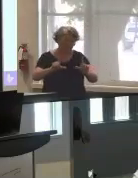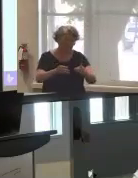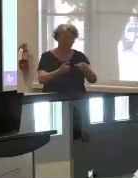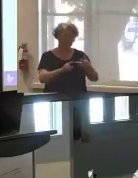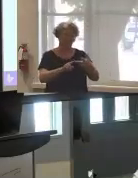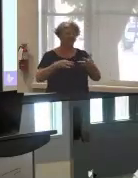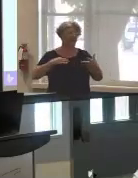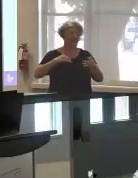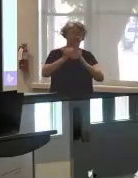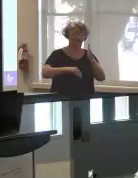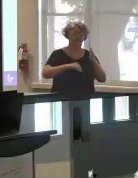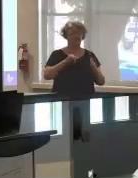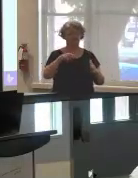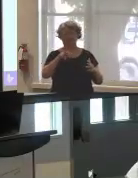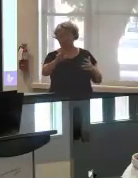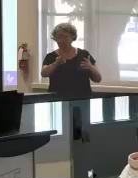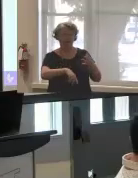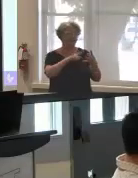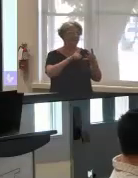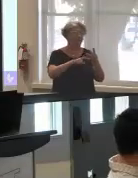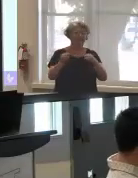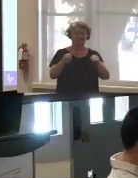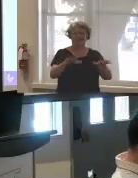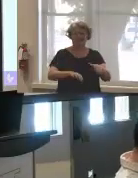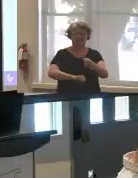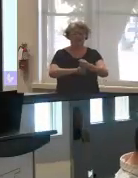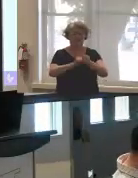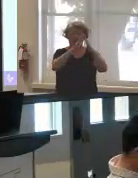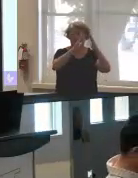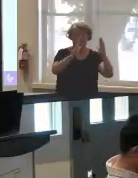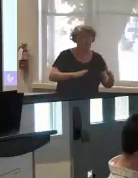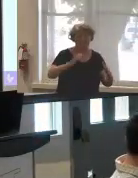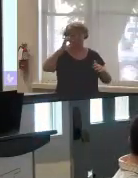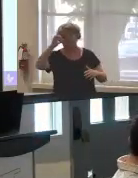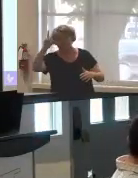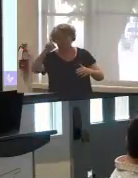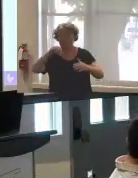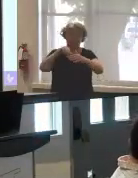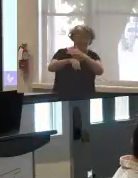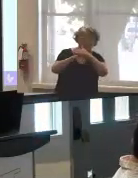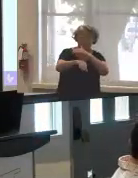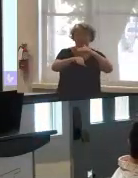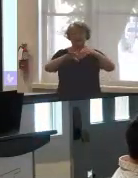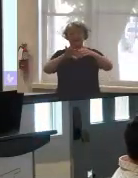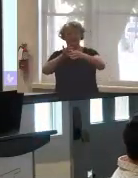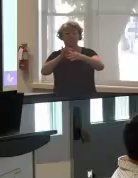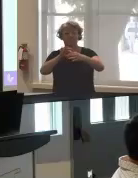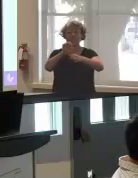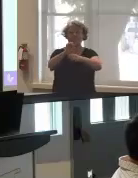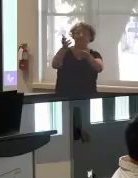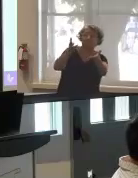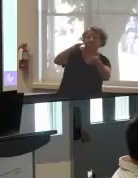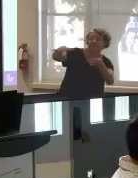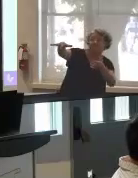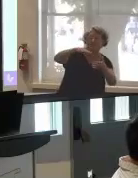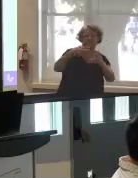applications, immigration, settlement and integration supports like housing, education access, connection to employment